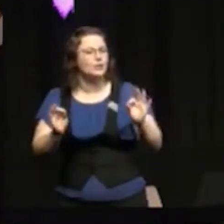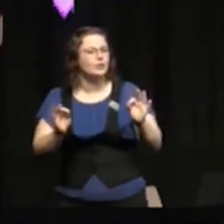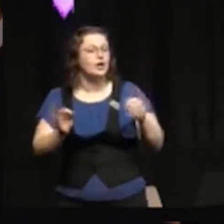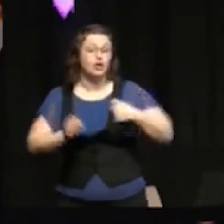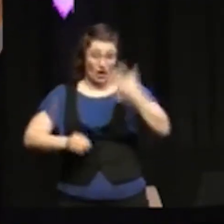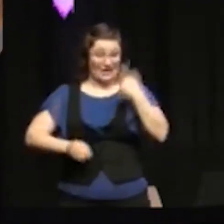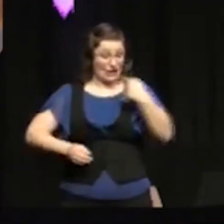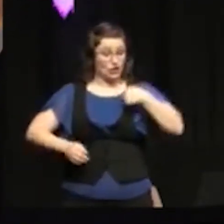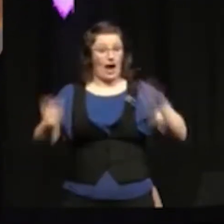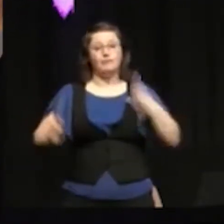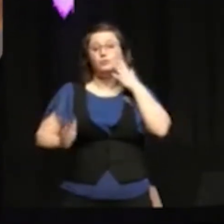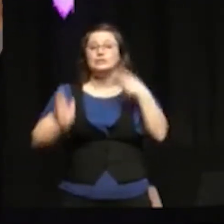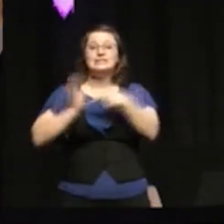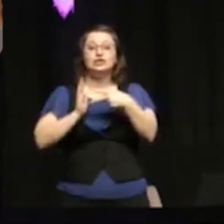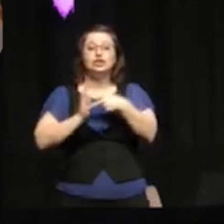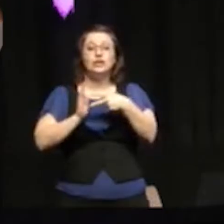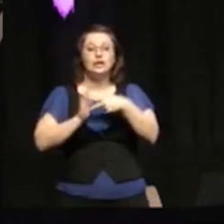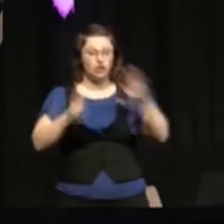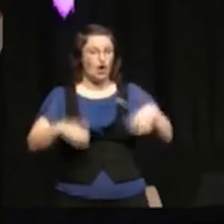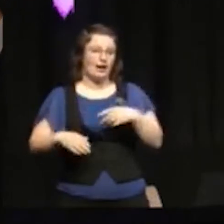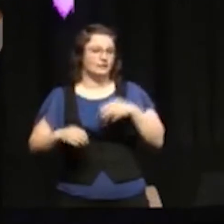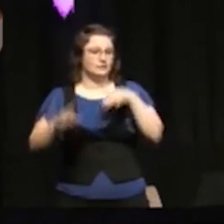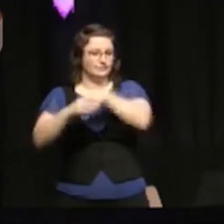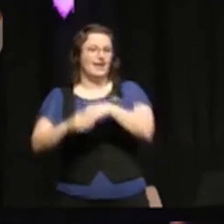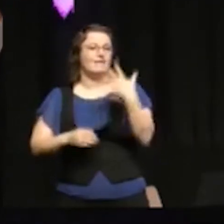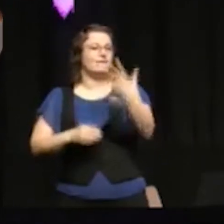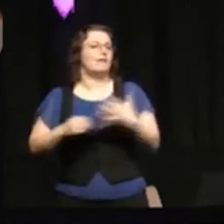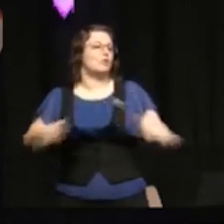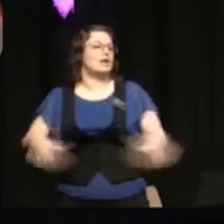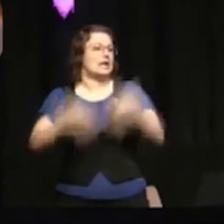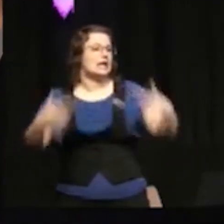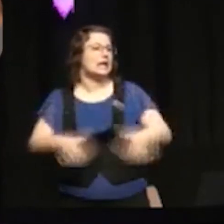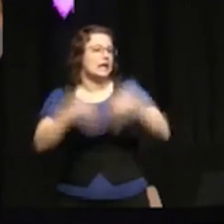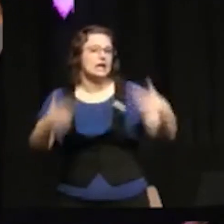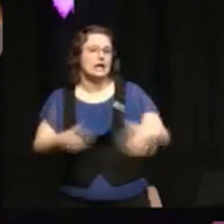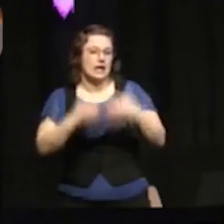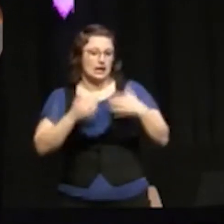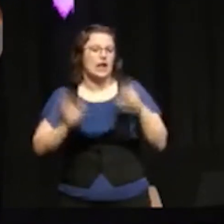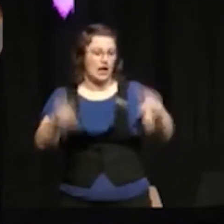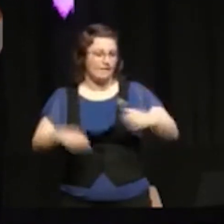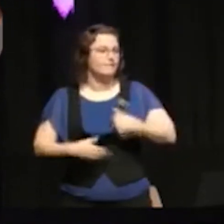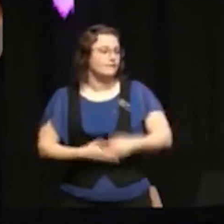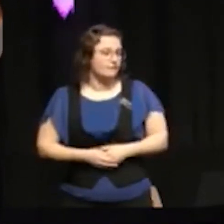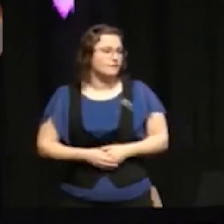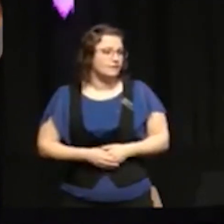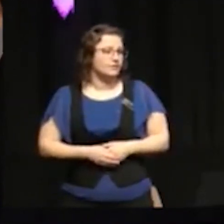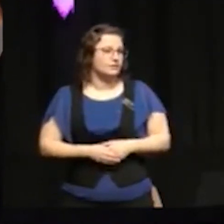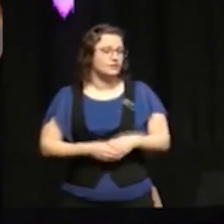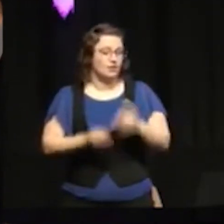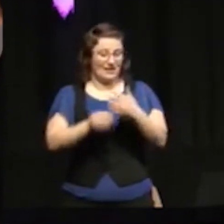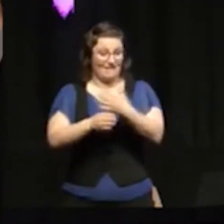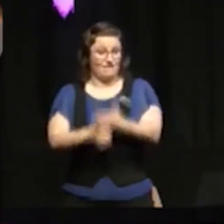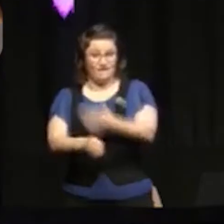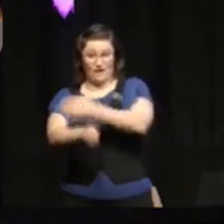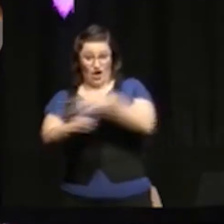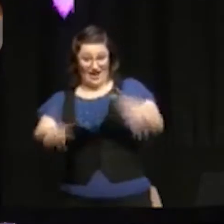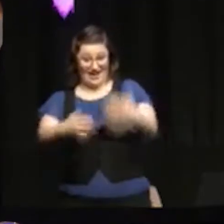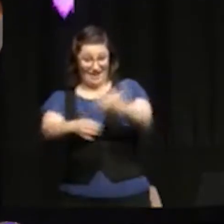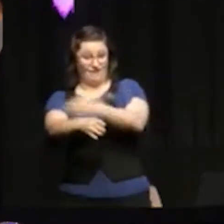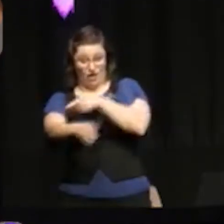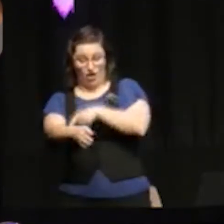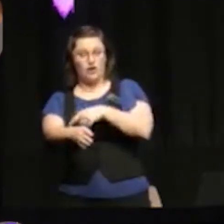original country. Actually, I can say something because I was there. I spent 5 years in the war, 4 years and a half in the war,